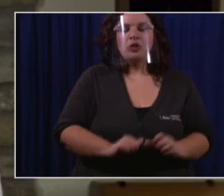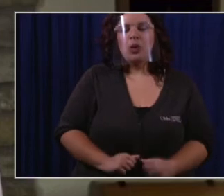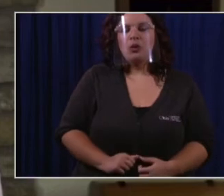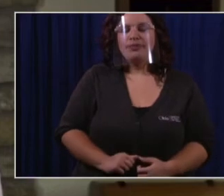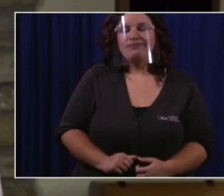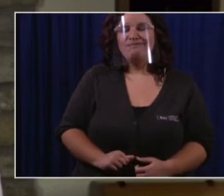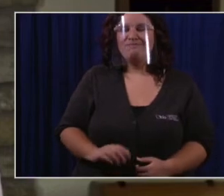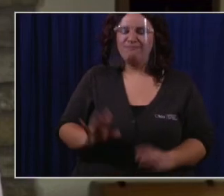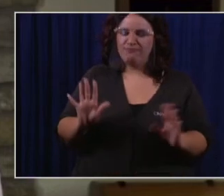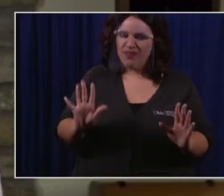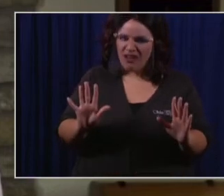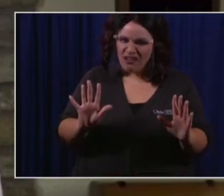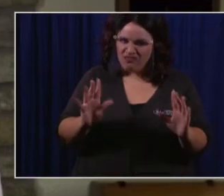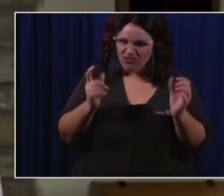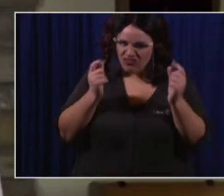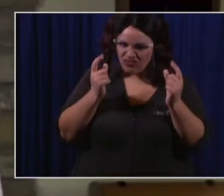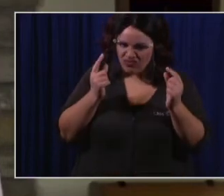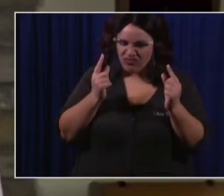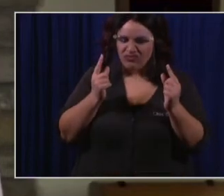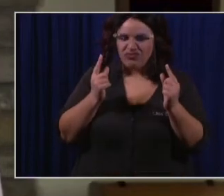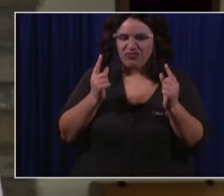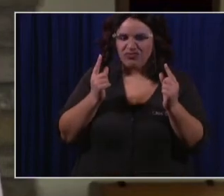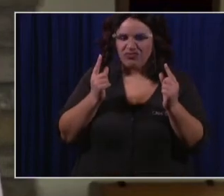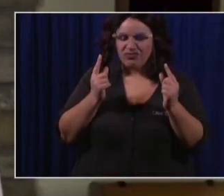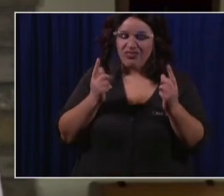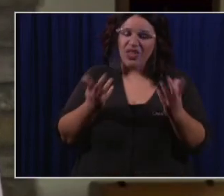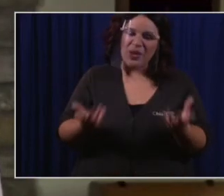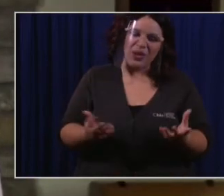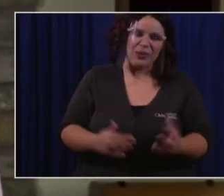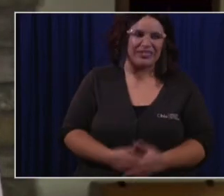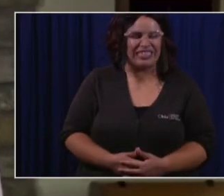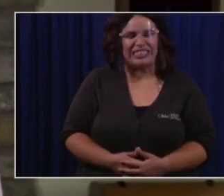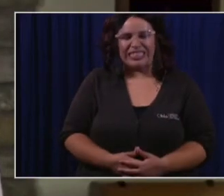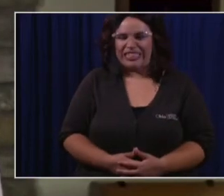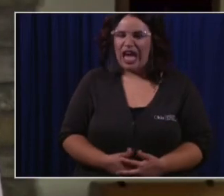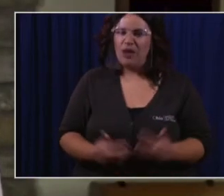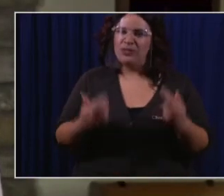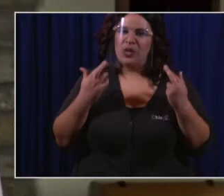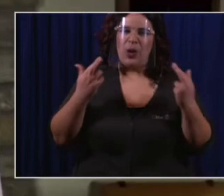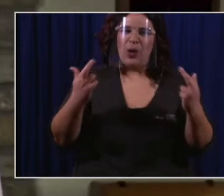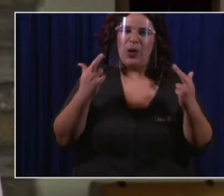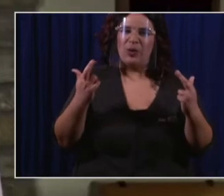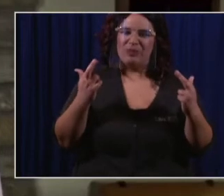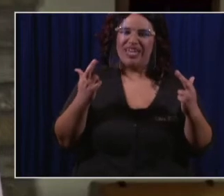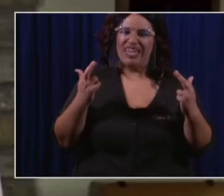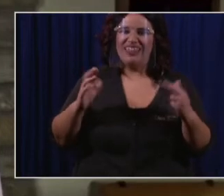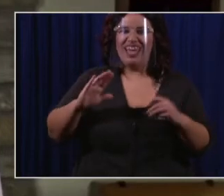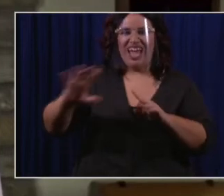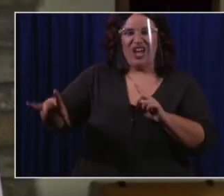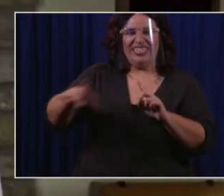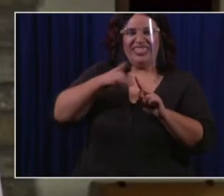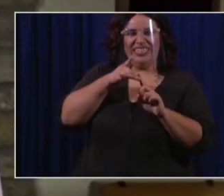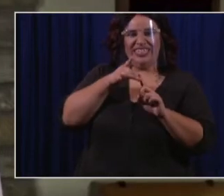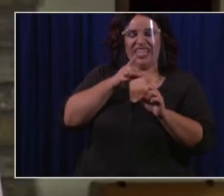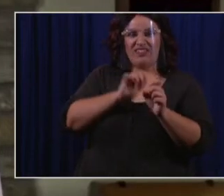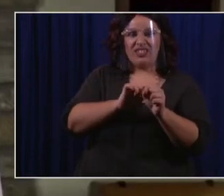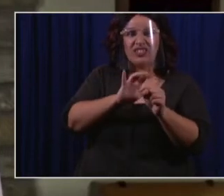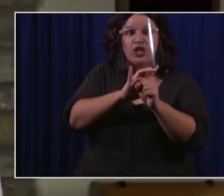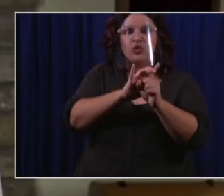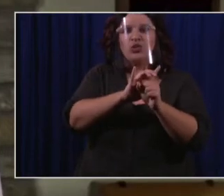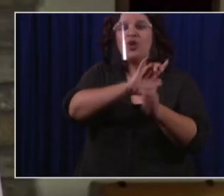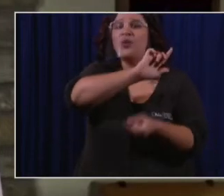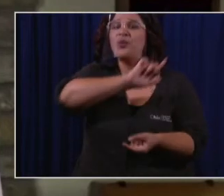these numbers, candidly, I thought we would be able to lift this. But when you look at these numbers are